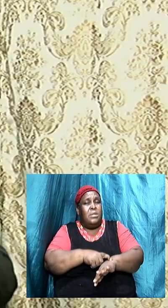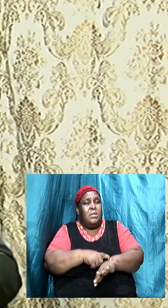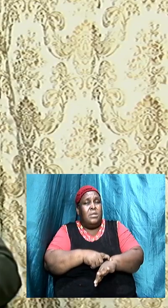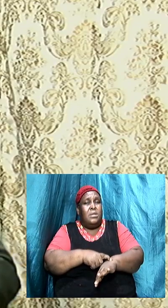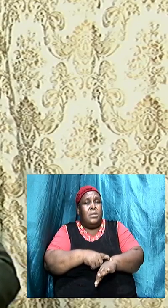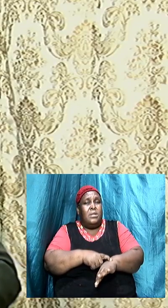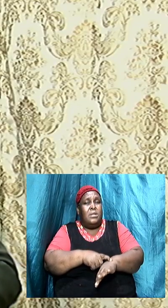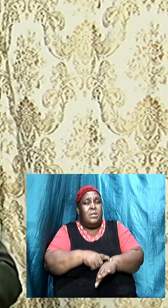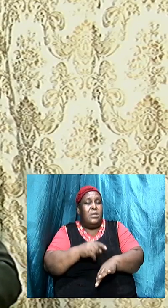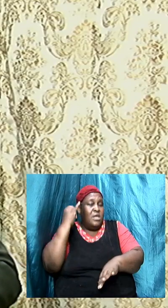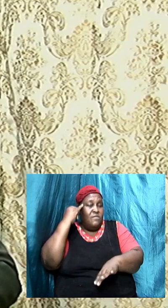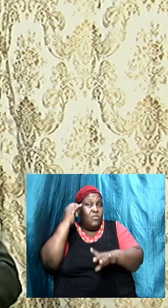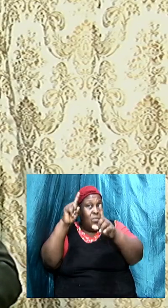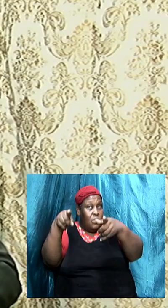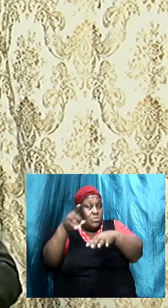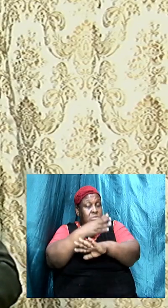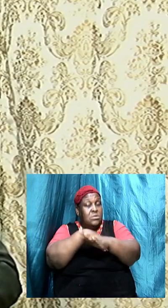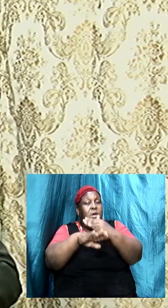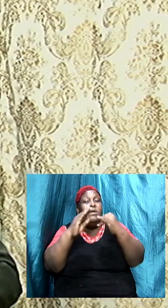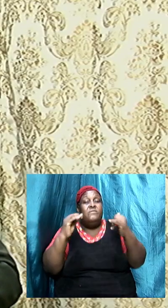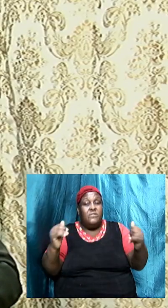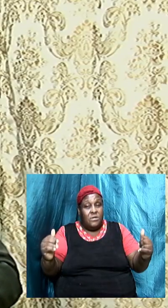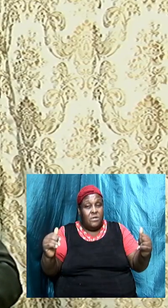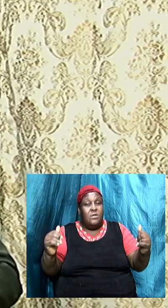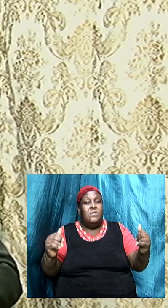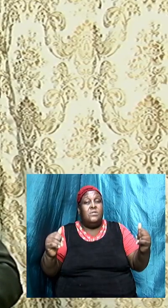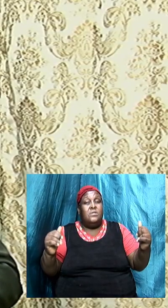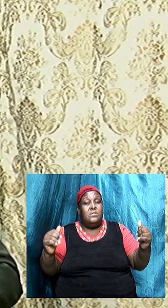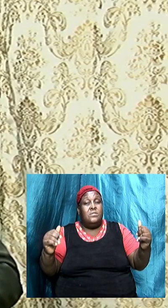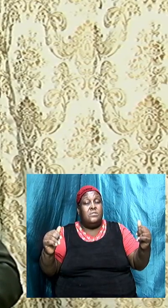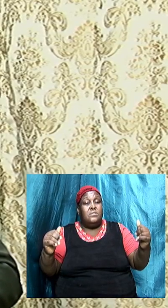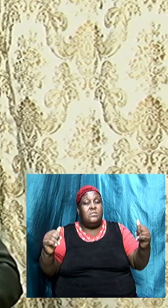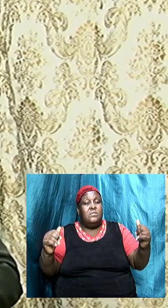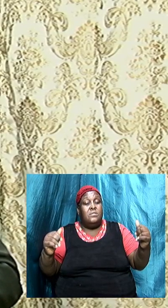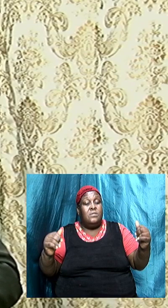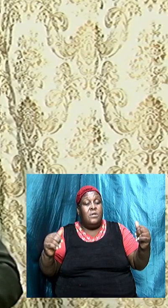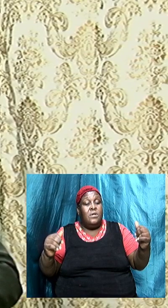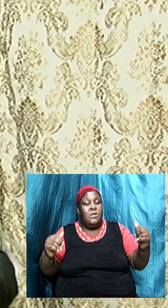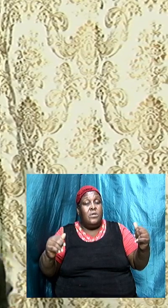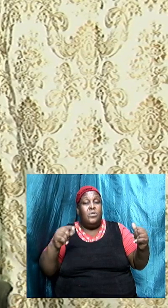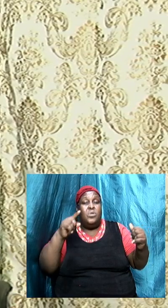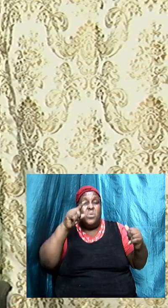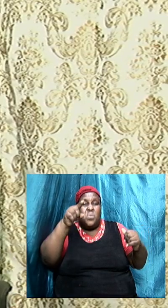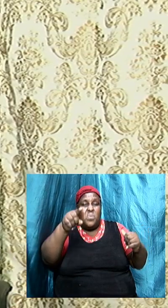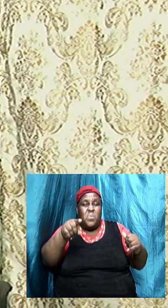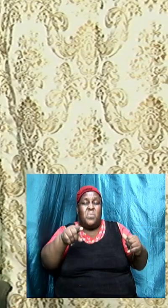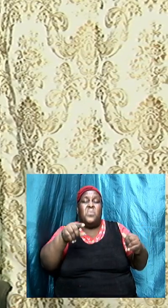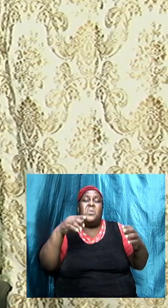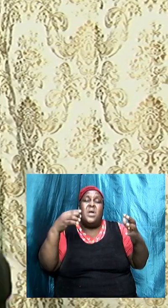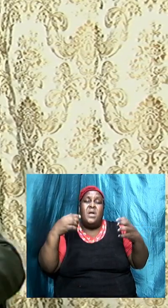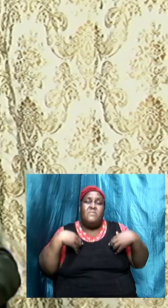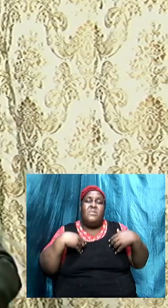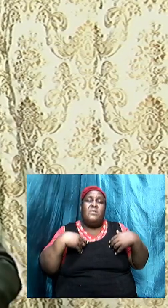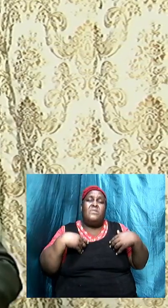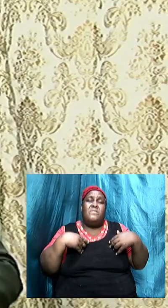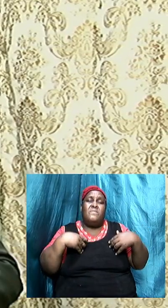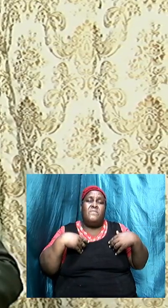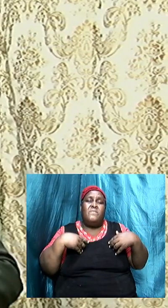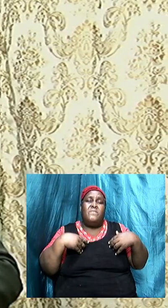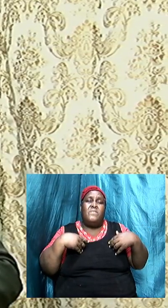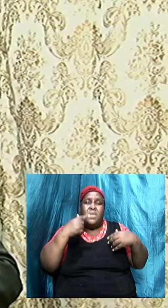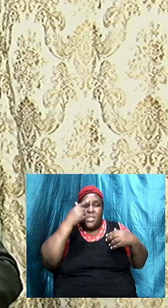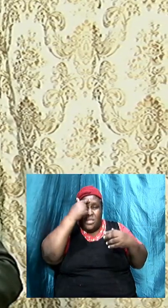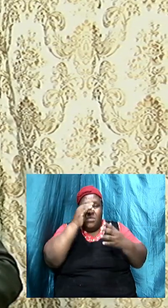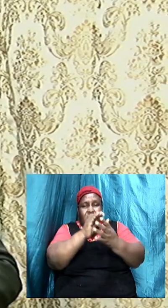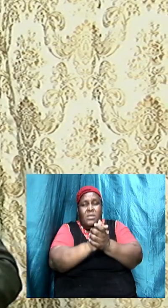make it in to the kingdom of God, we have got to hold to sound doctrine.